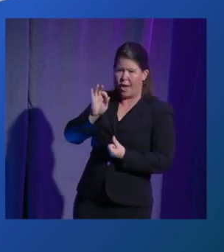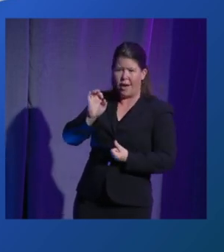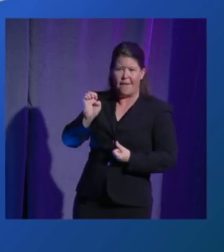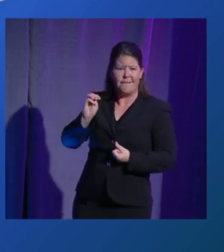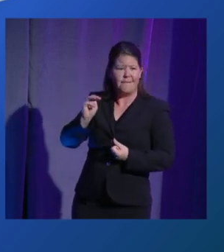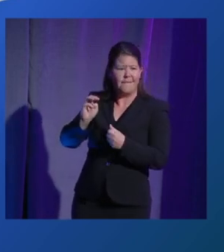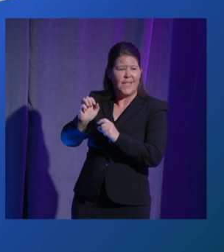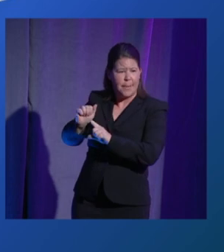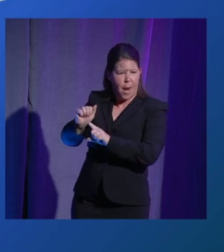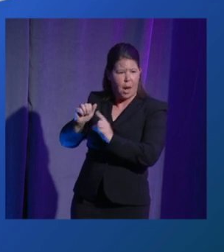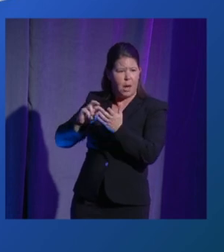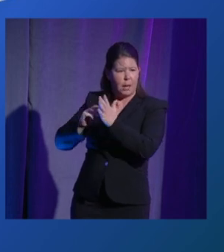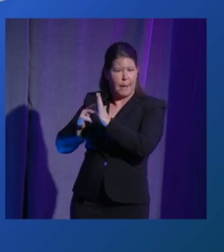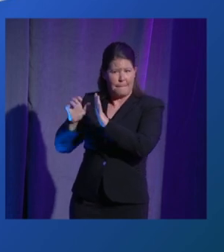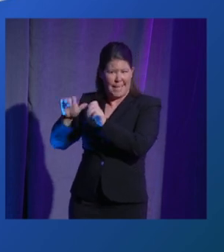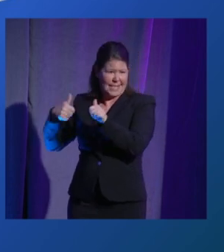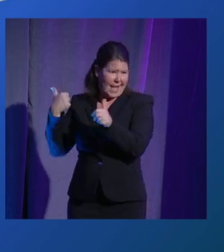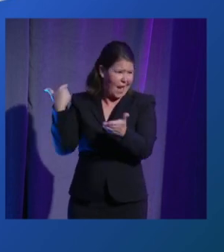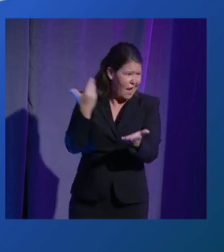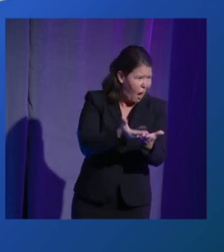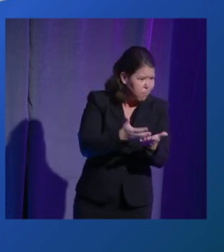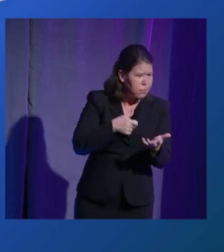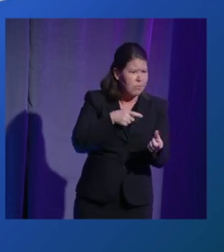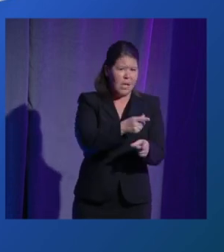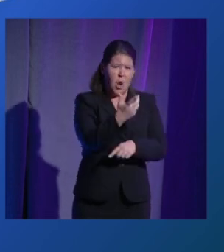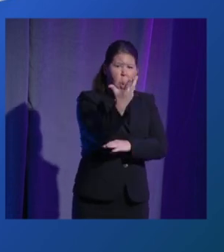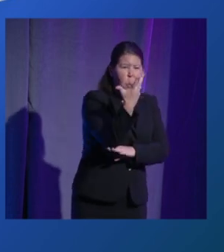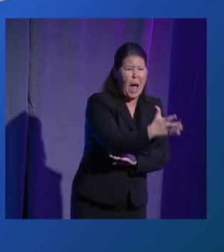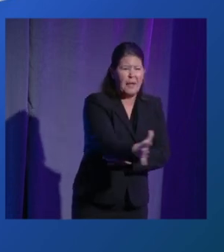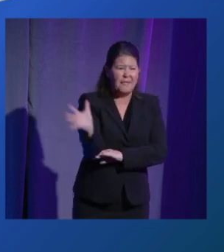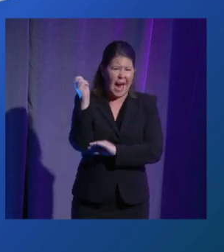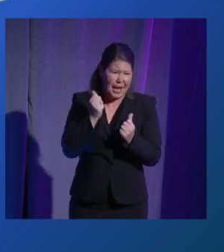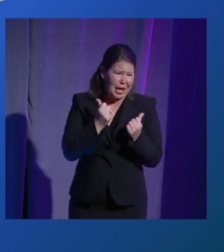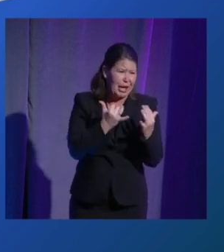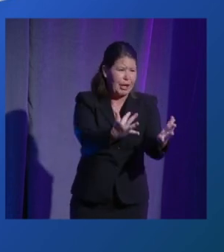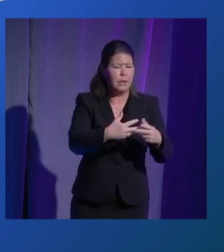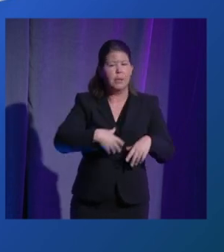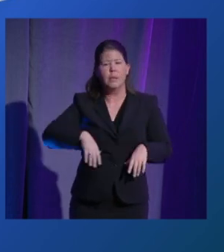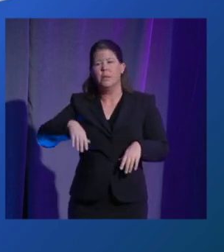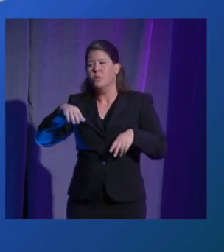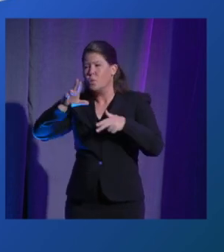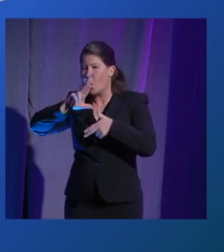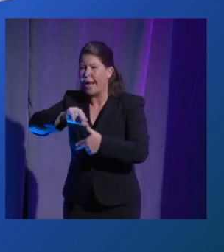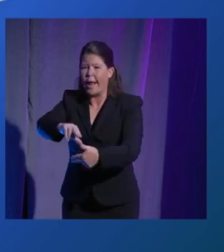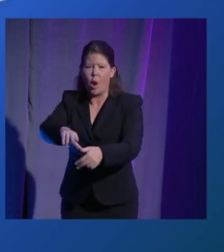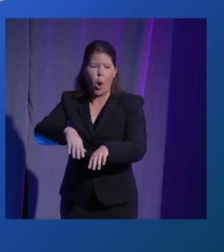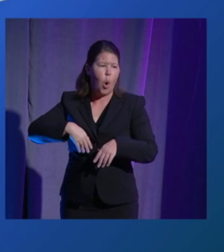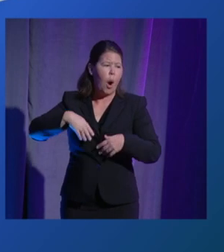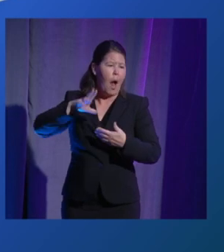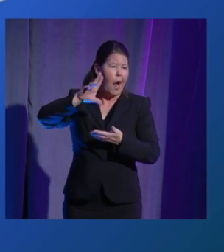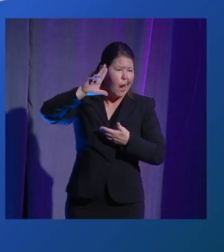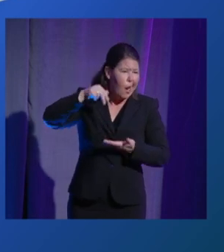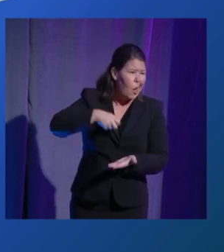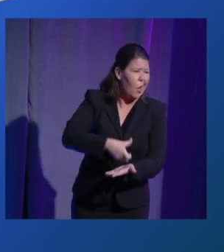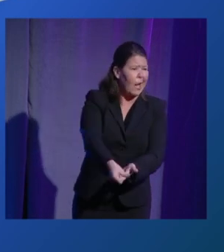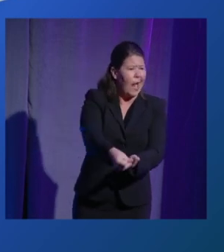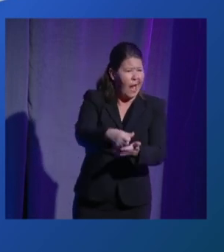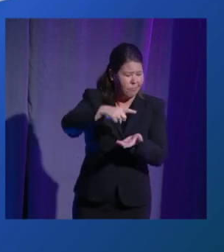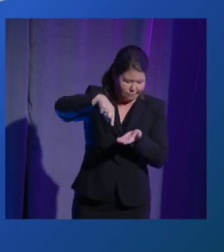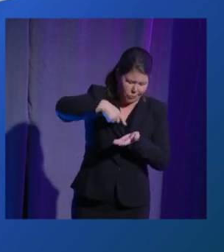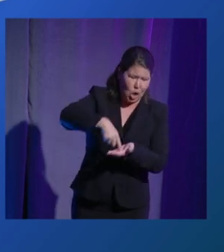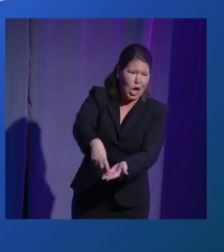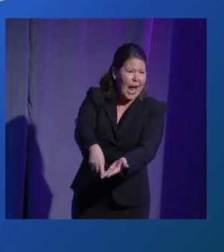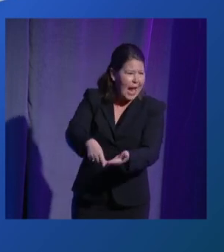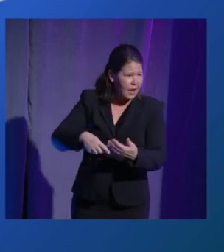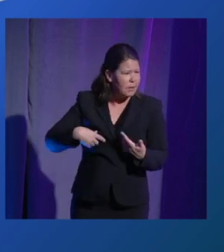natural disasters when you see wildfires tornadoes hurricanes the time that those teams are taking to be able to respond